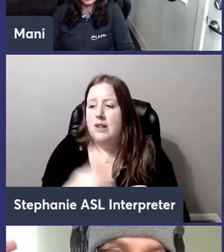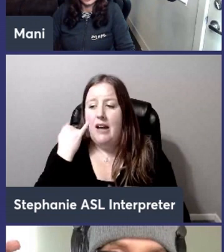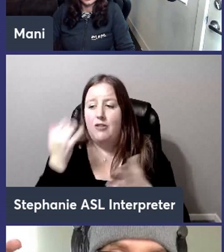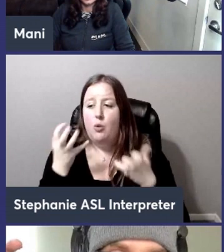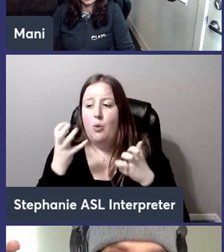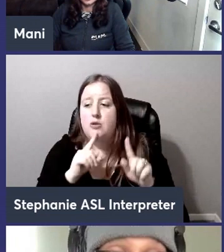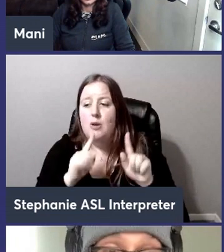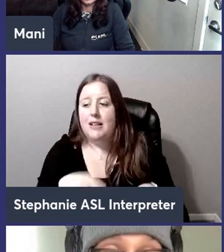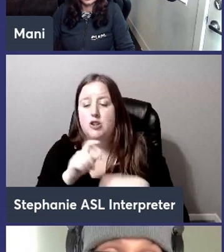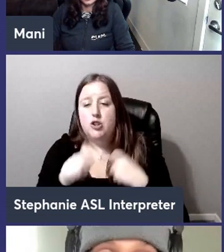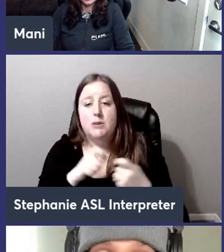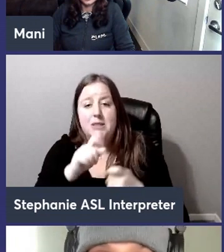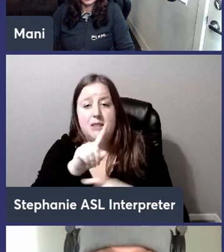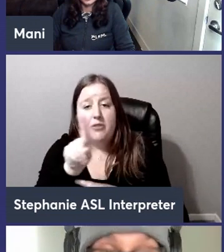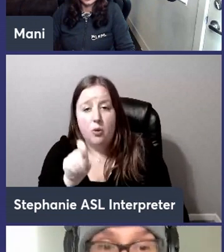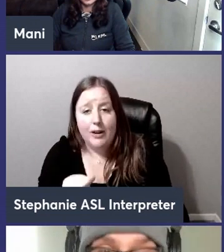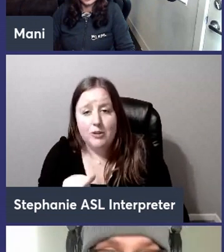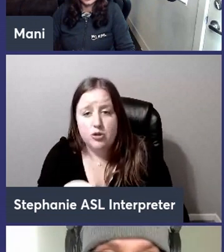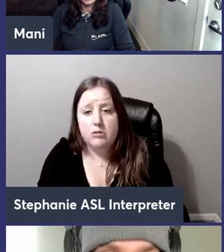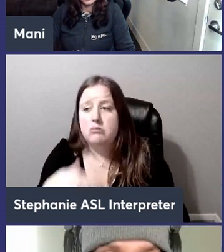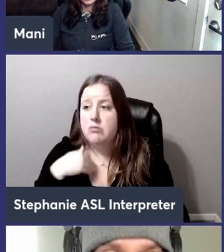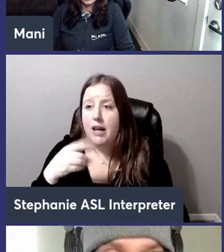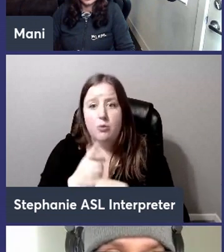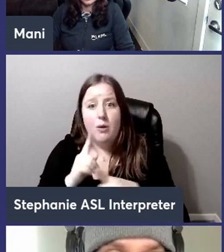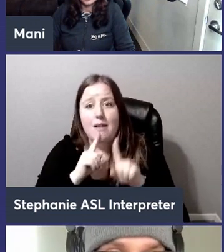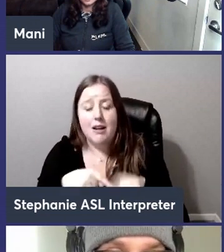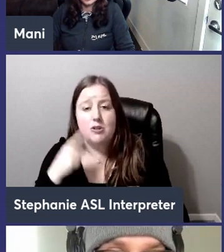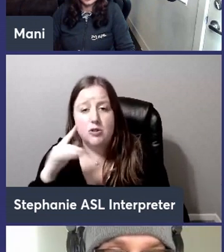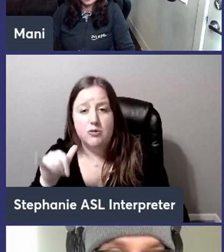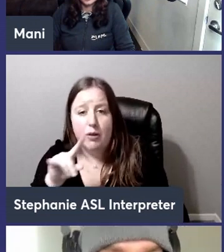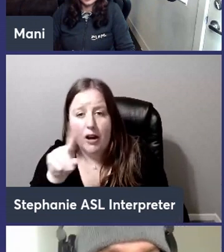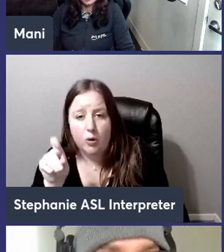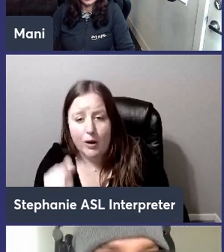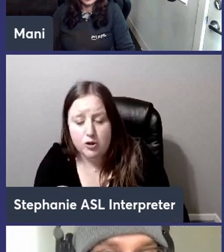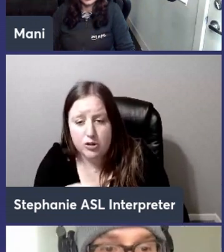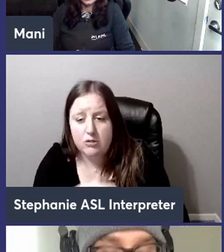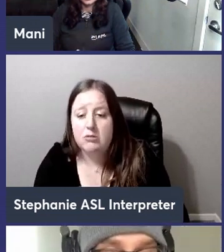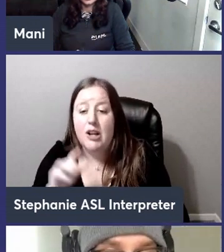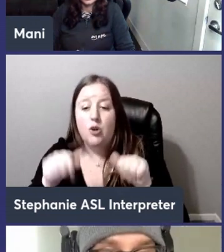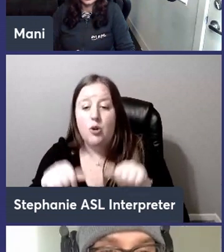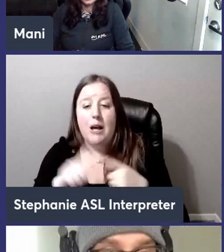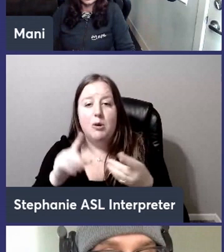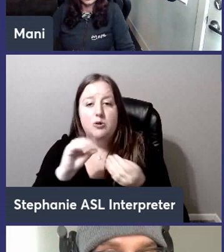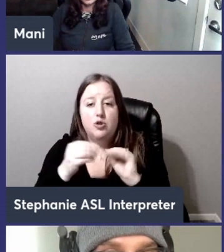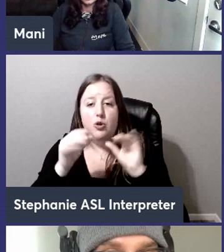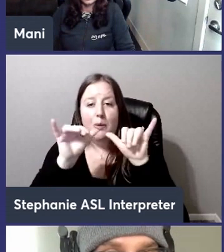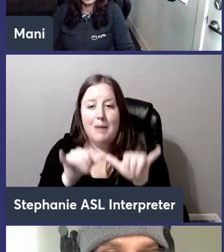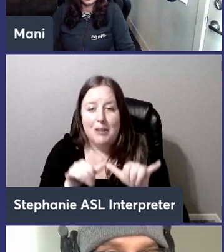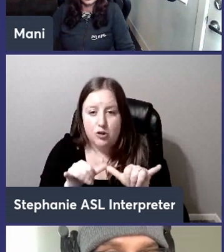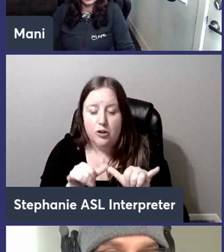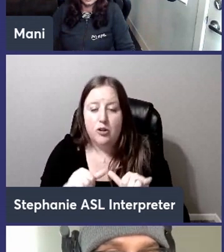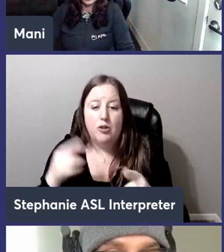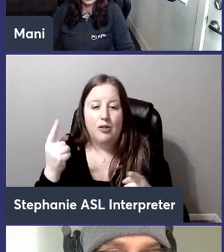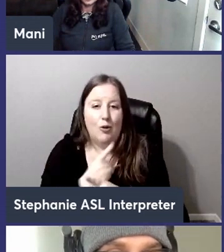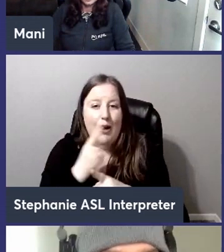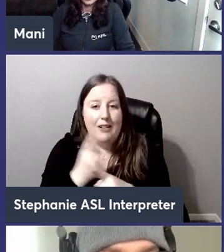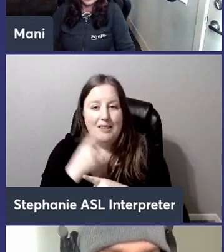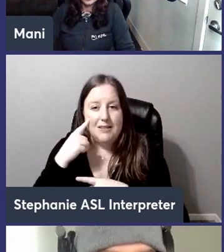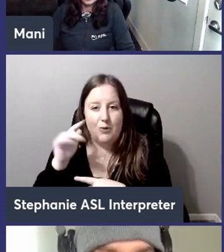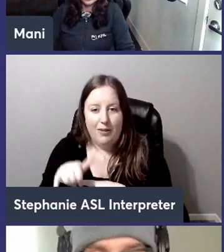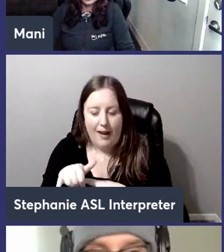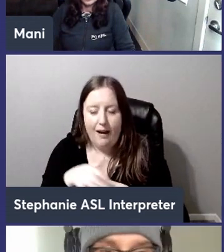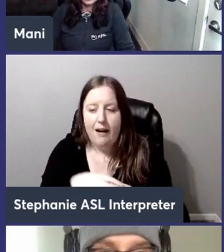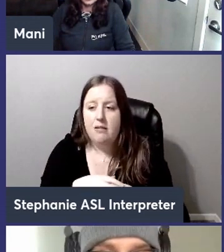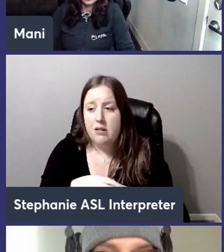question and there are correct answers to that question, and you're able to measure the correctness of those. And that's what